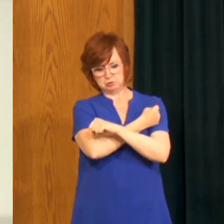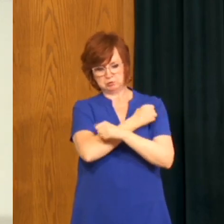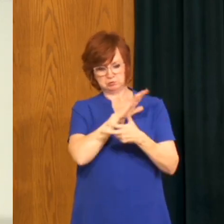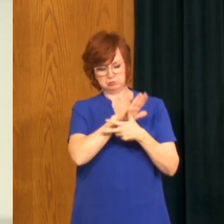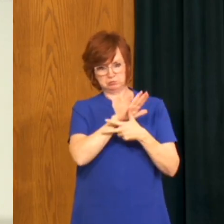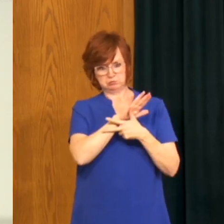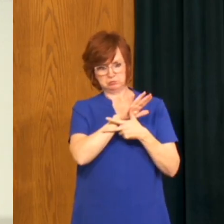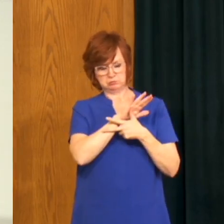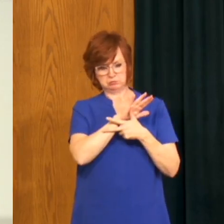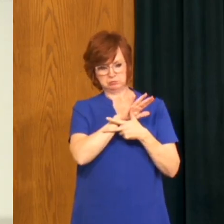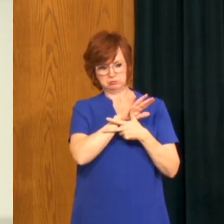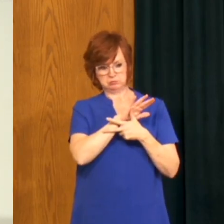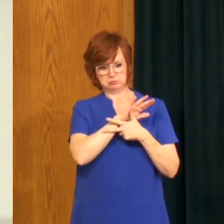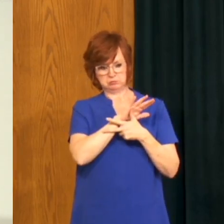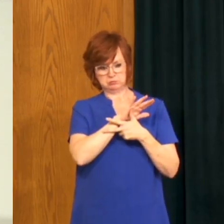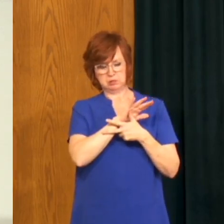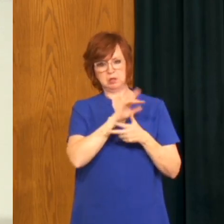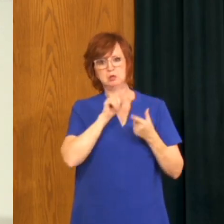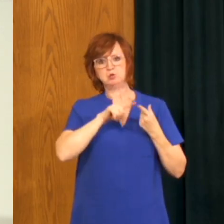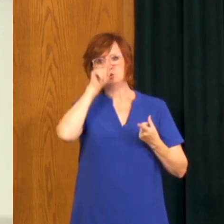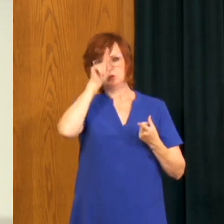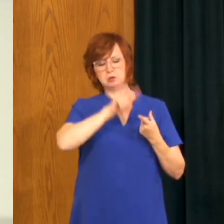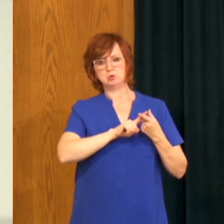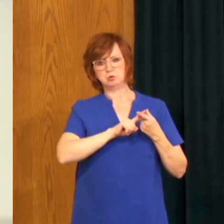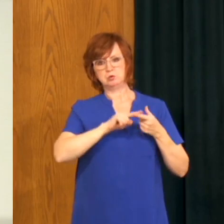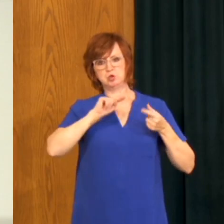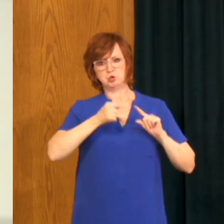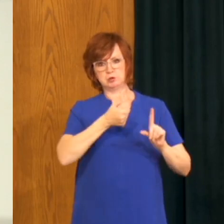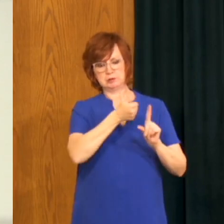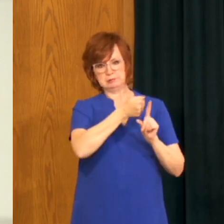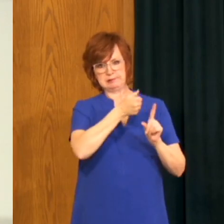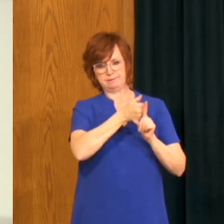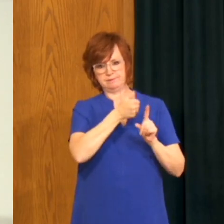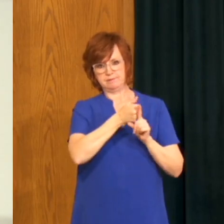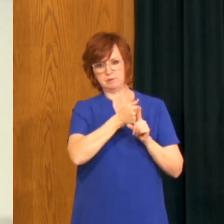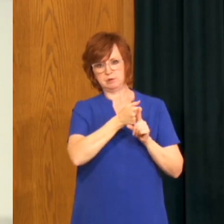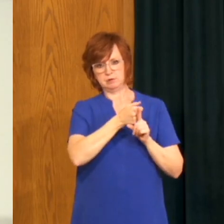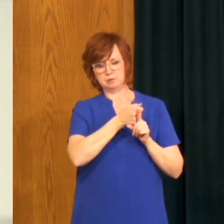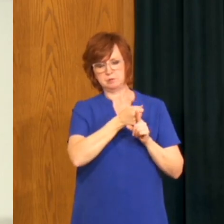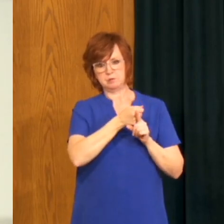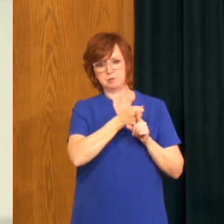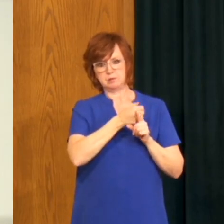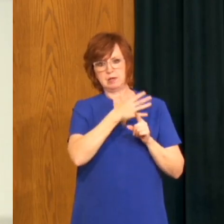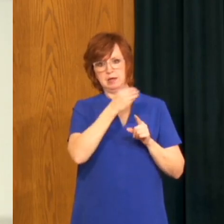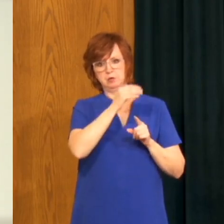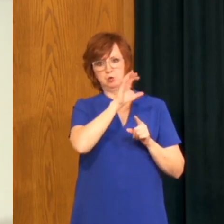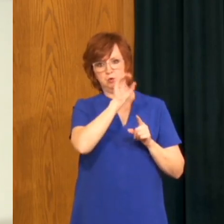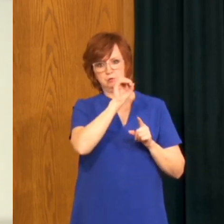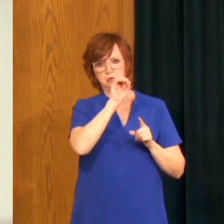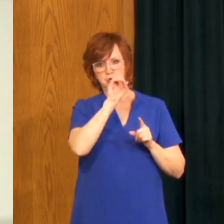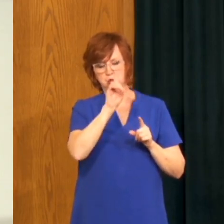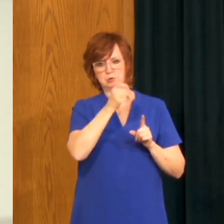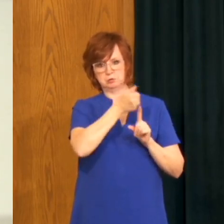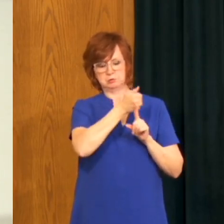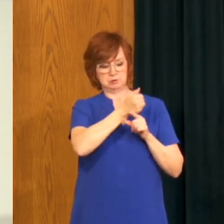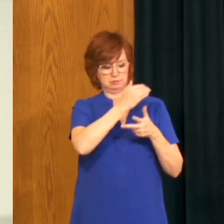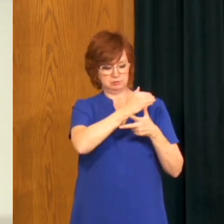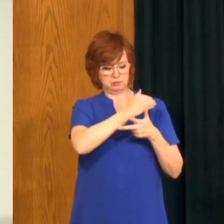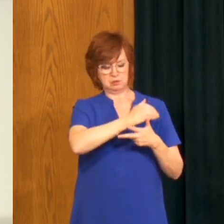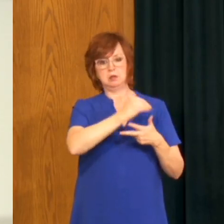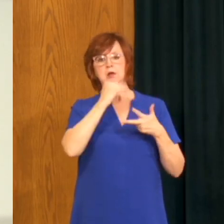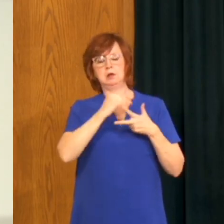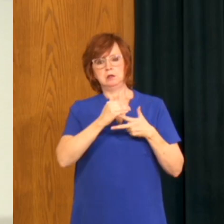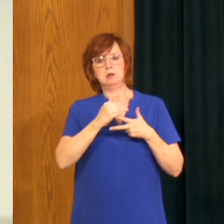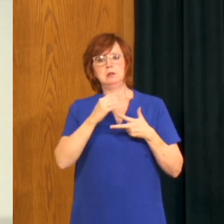terms of enhanced access to harm reduction programs as and when required. Having said that, we have always